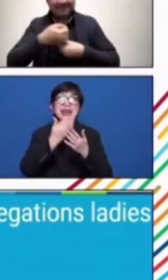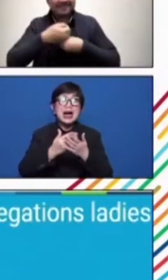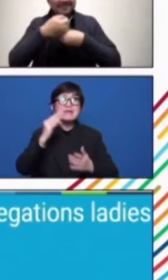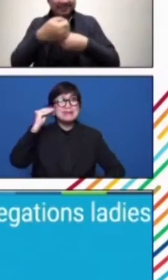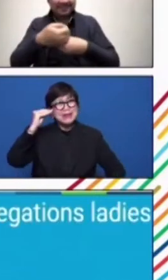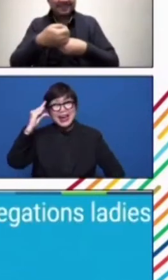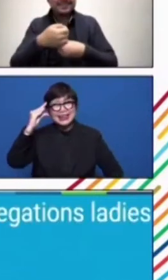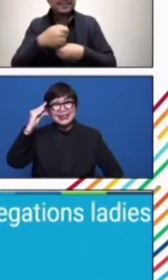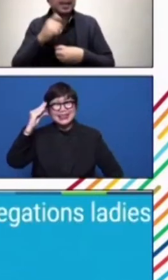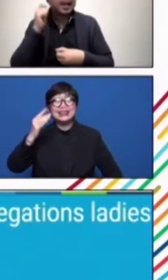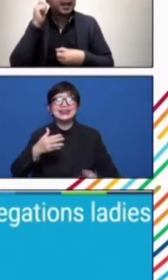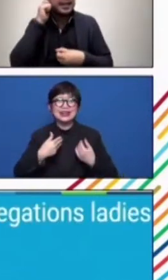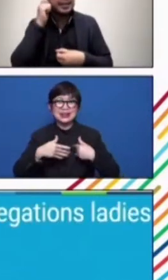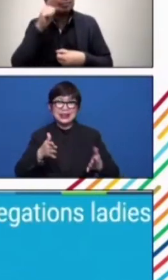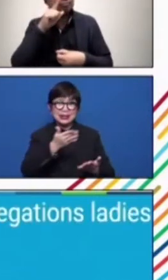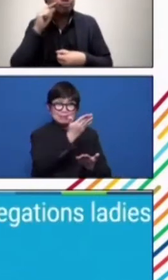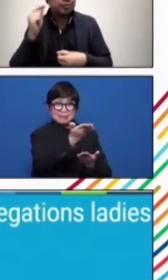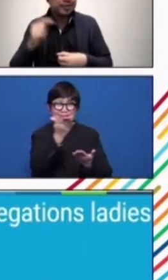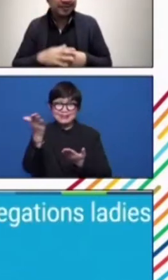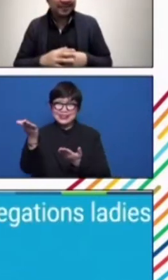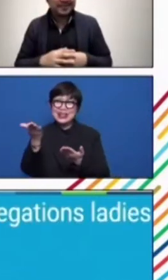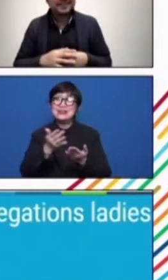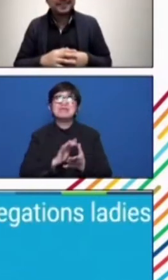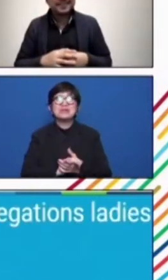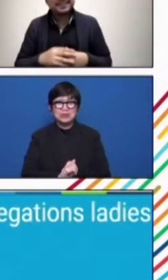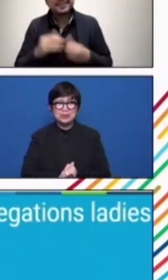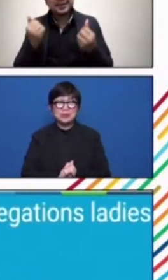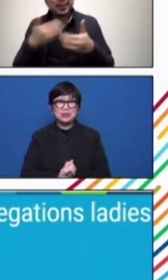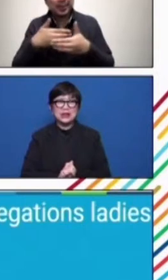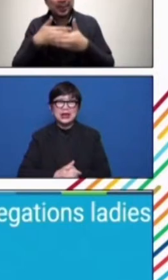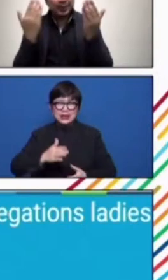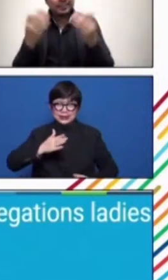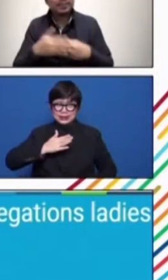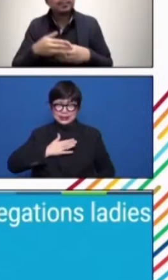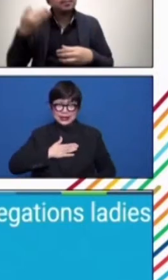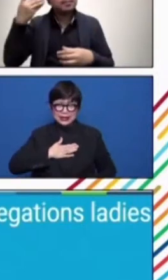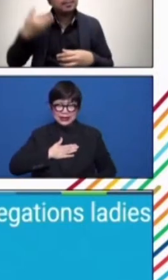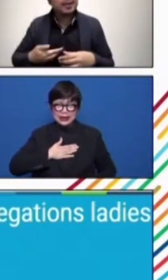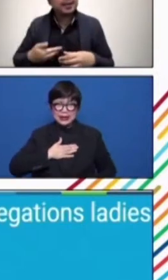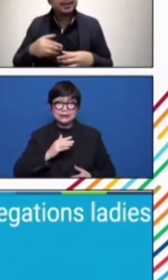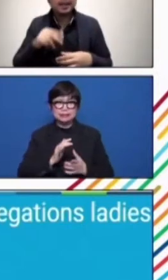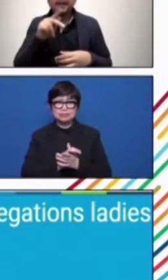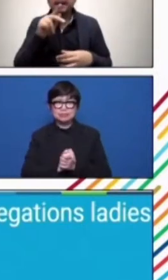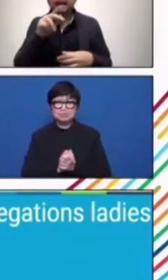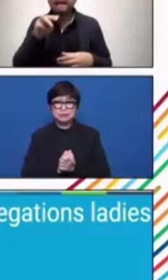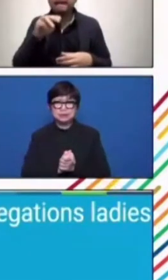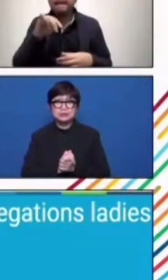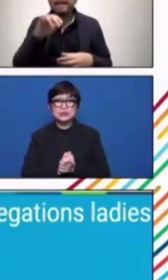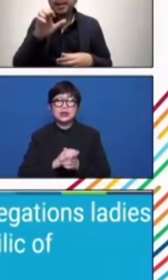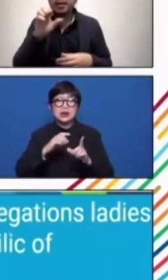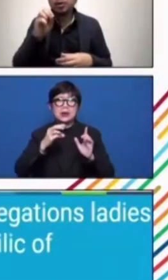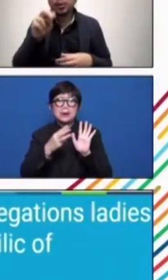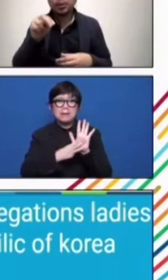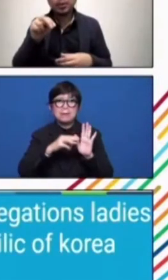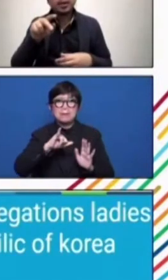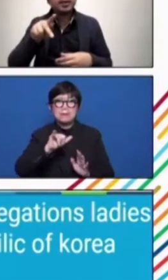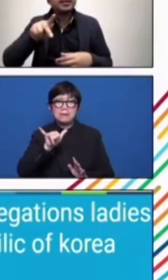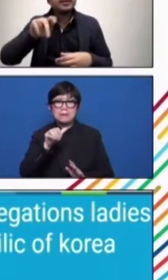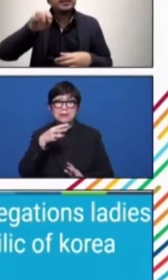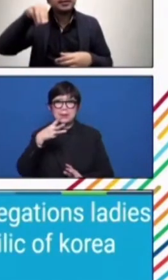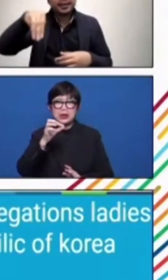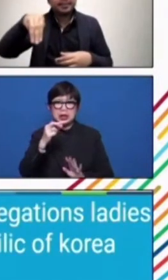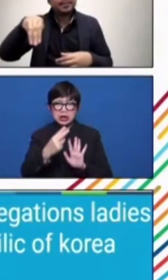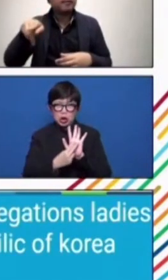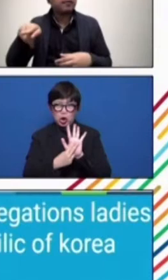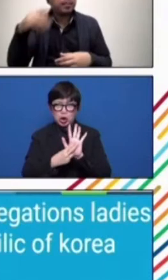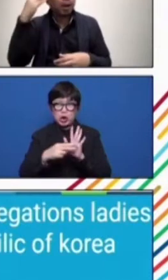Maggie I'm a million Kim from a republic of Korea the vice chair